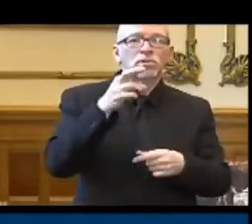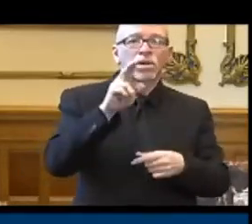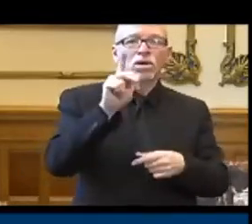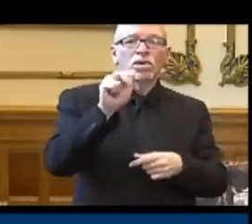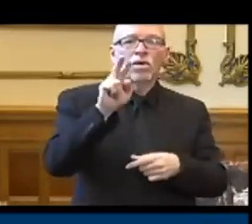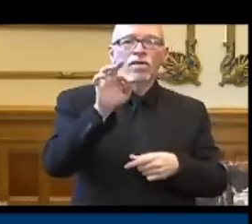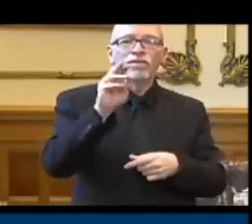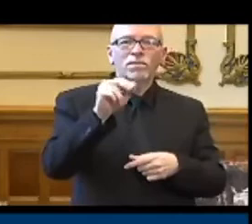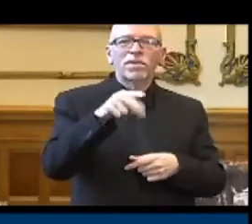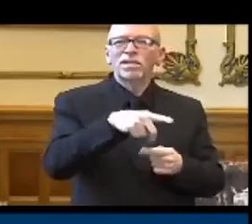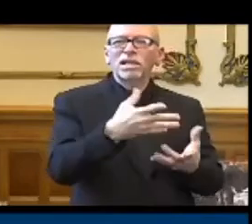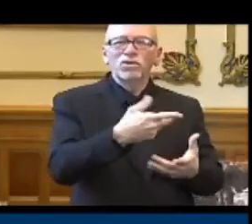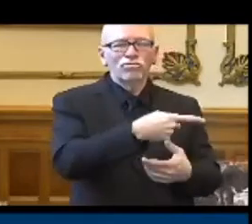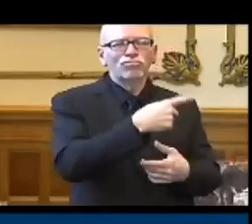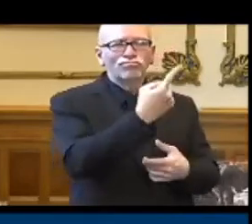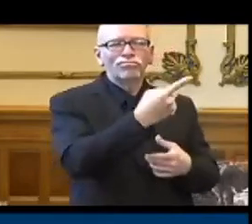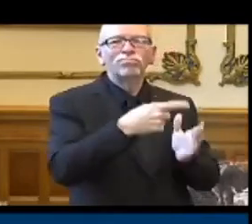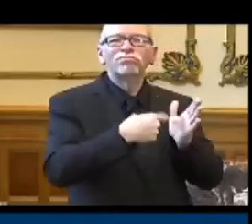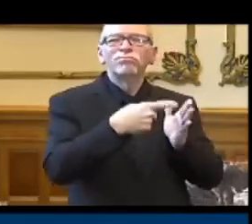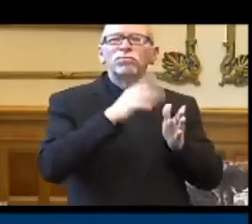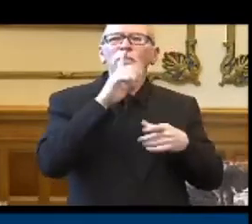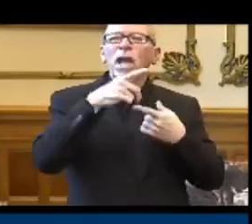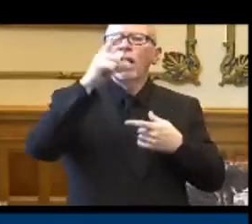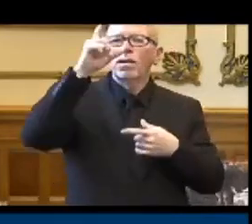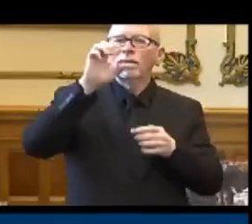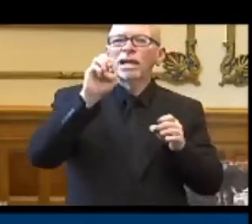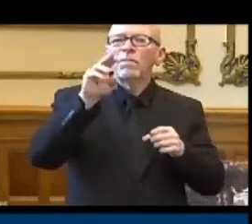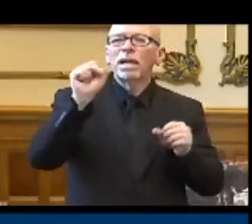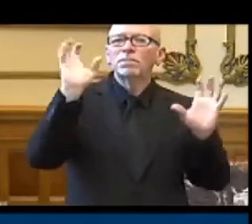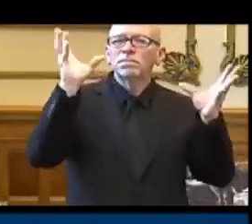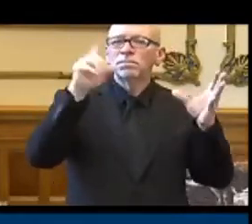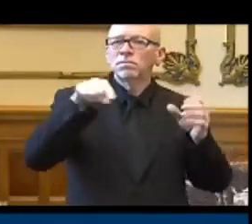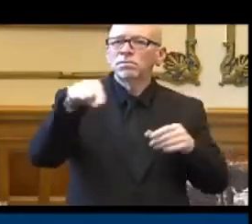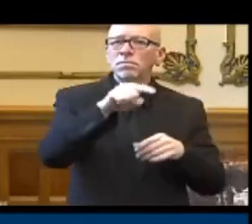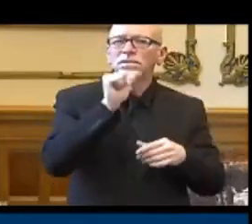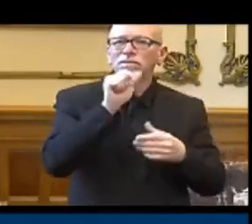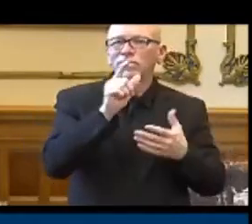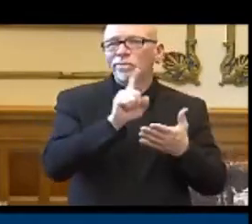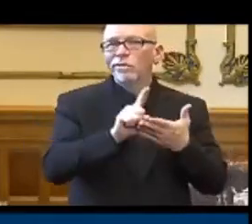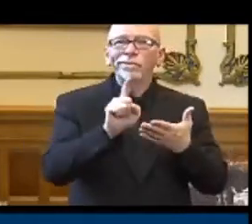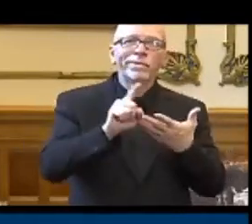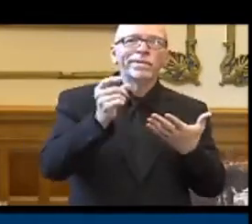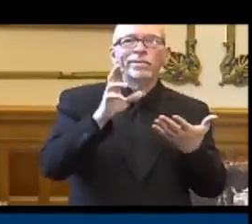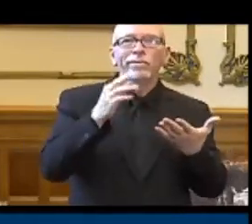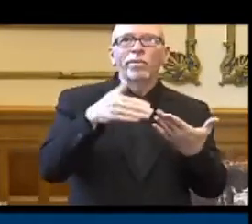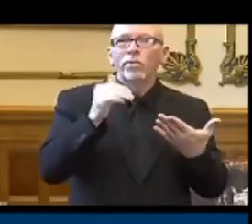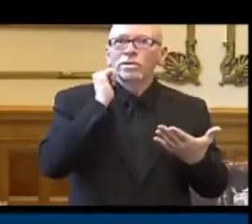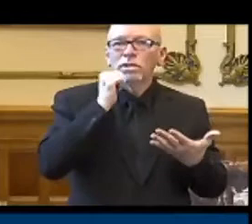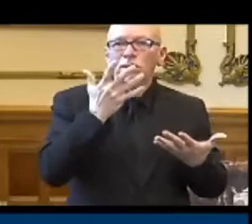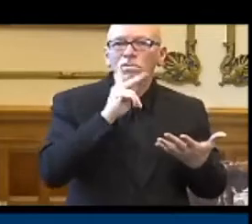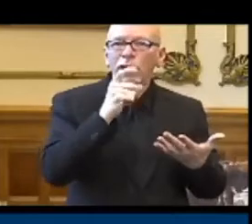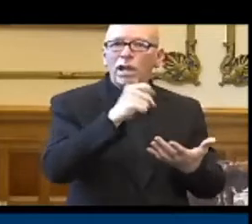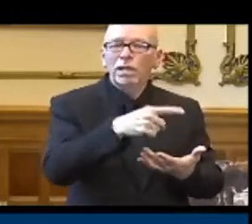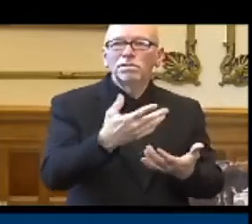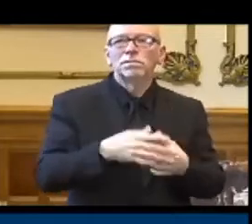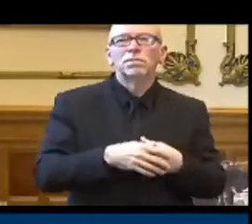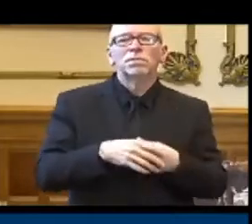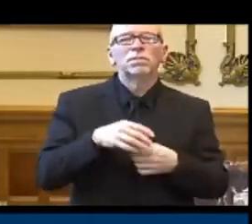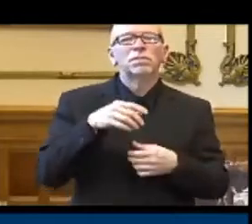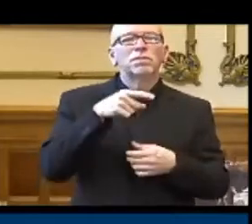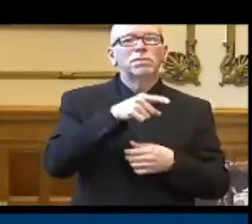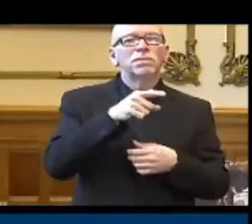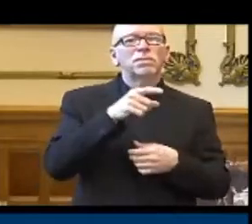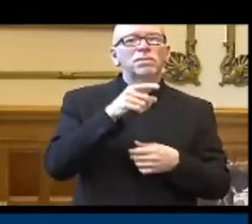see report on our EMS front on a weekly and if not daily basis, our